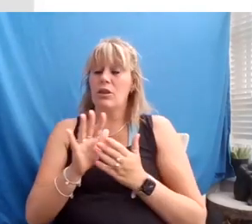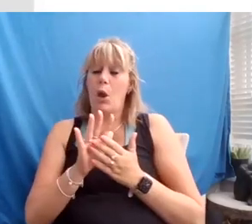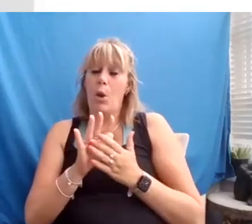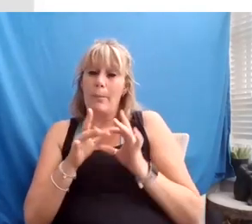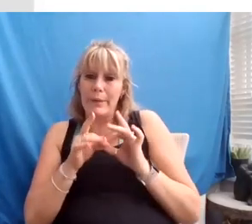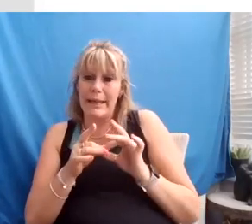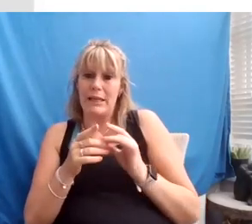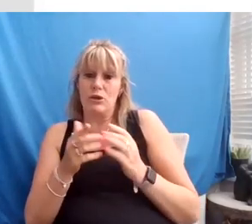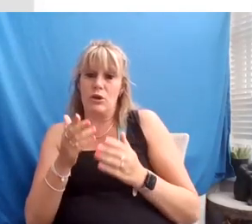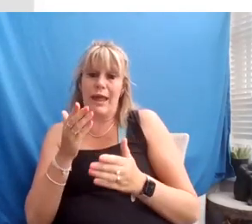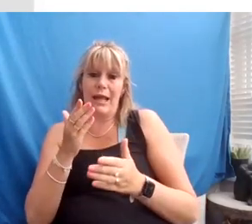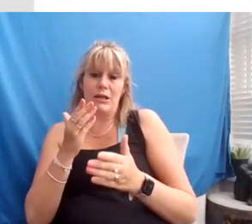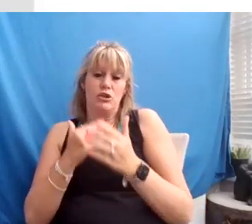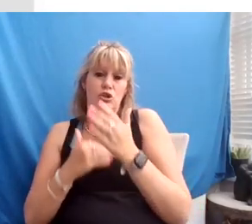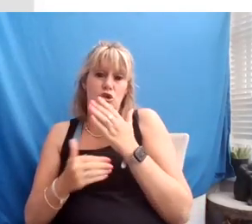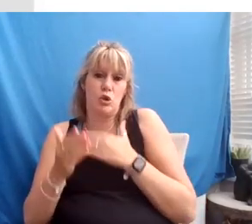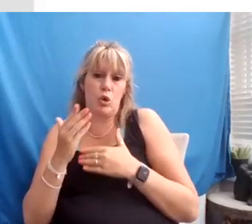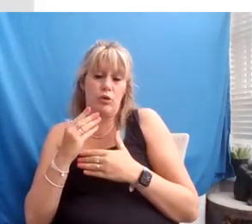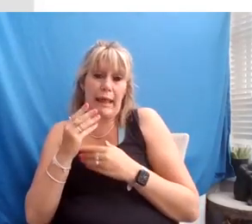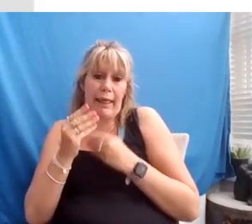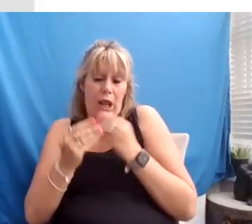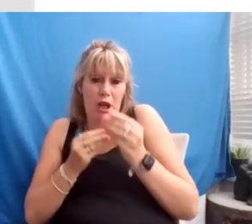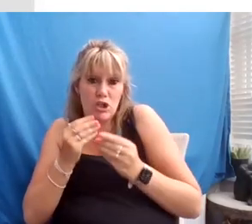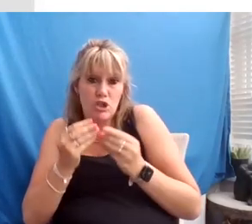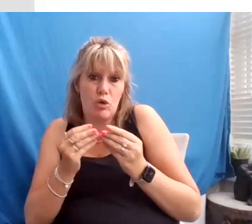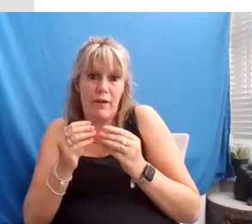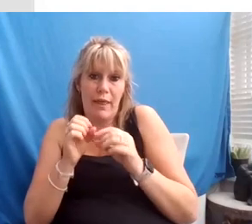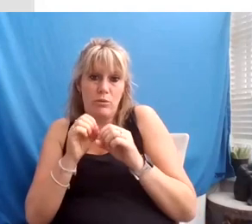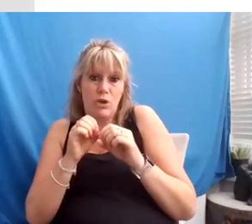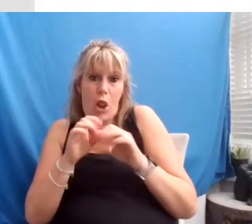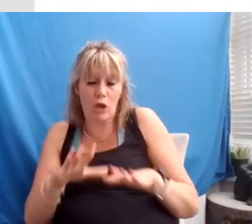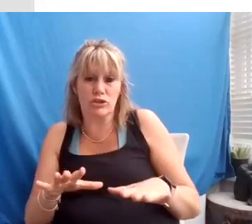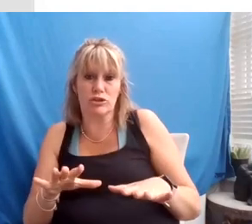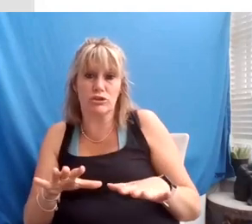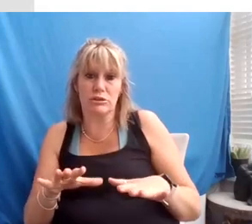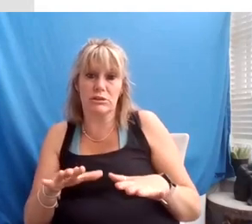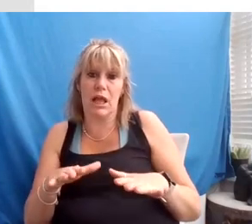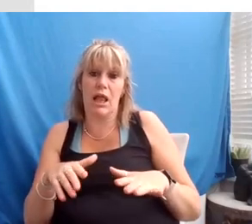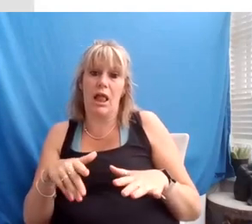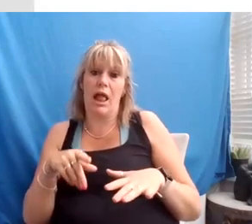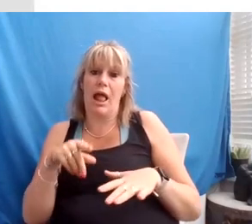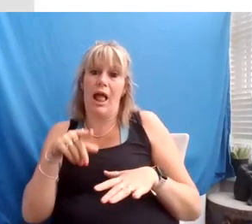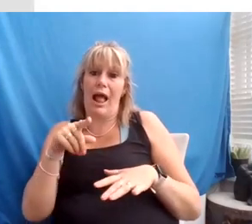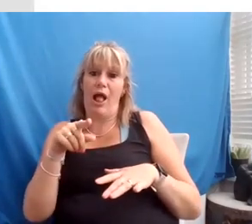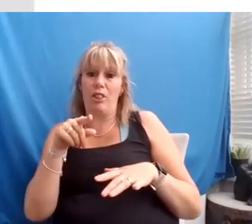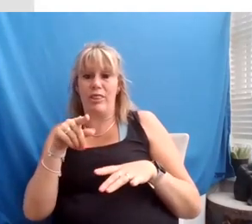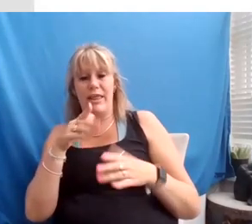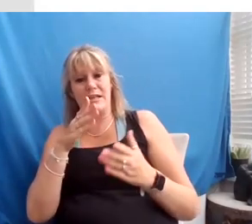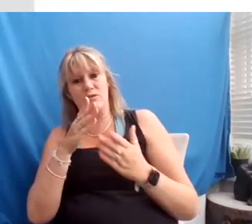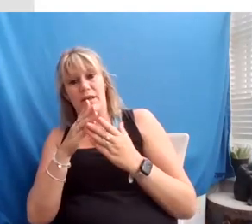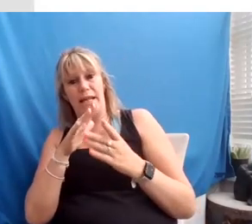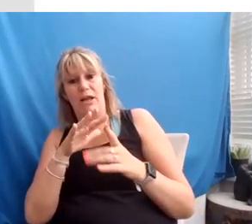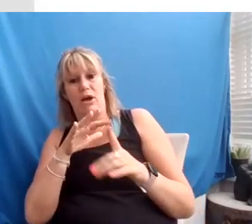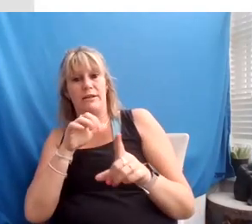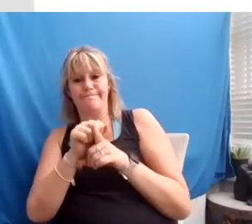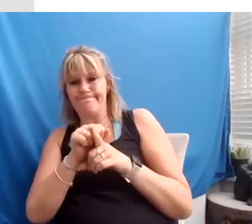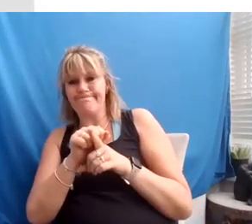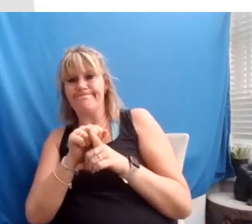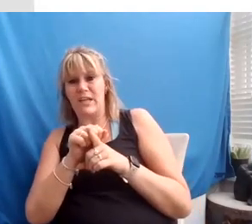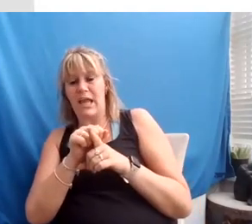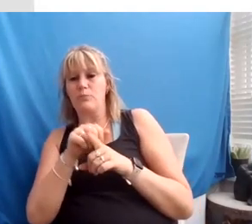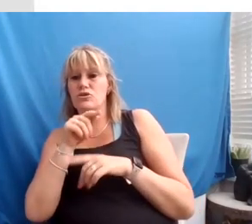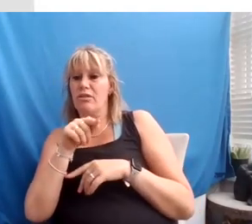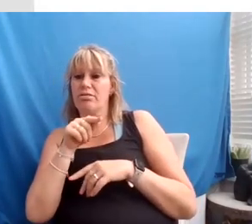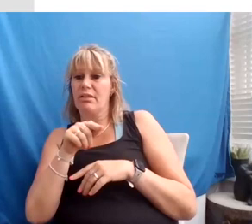was lost, really. And the piece actually reclaims that. It's incredibly